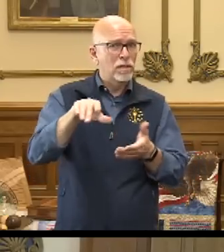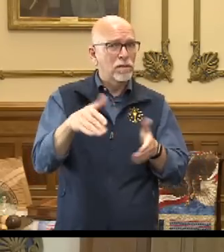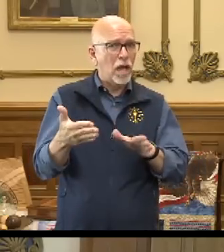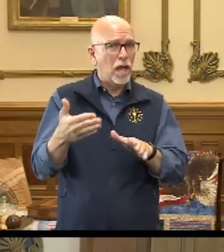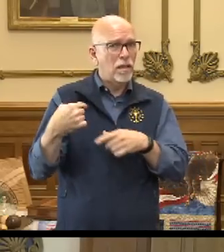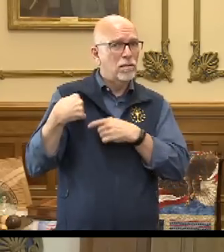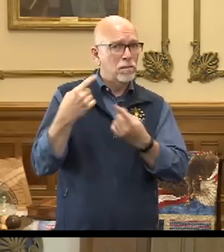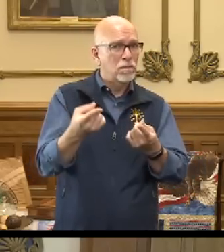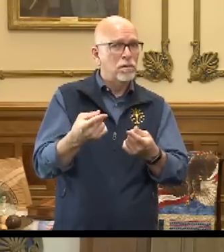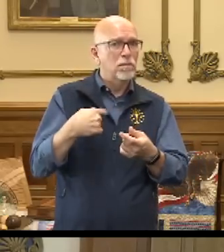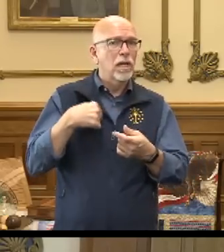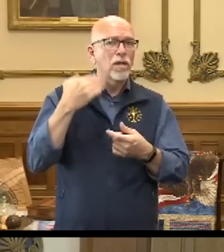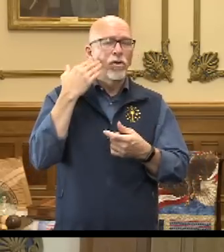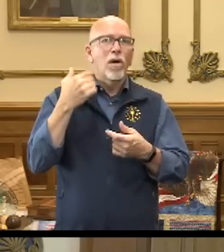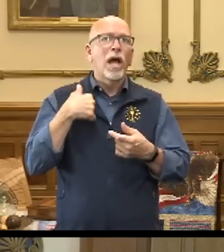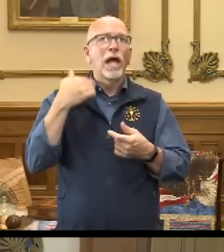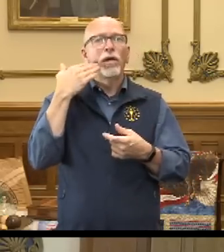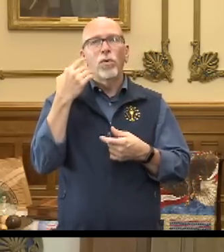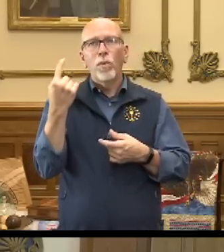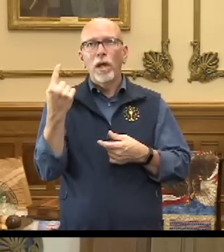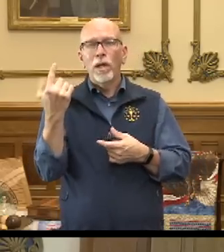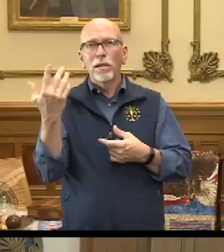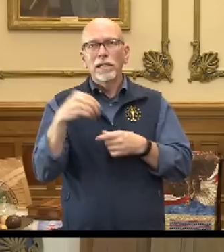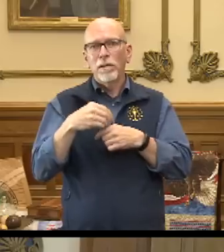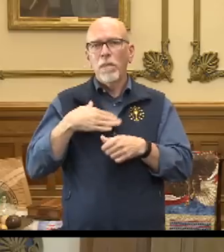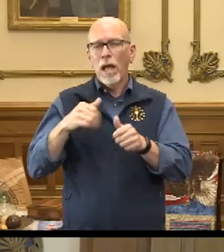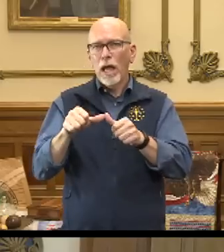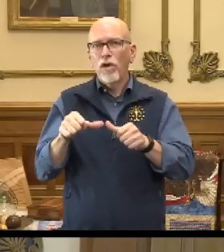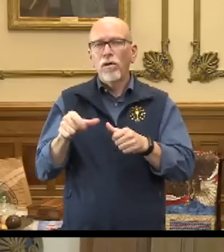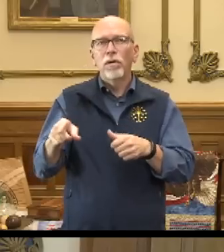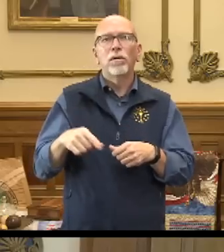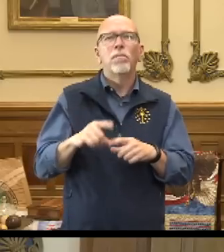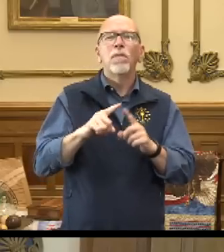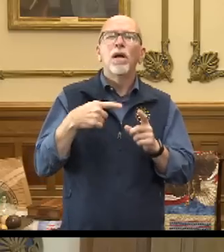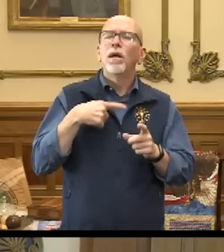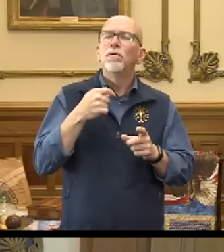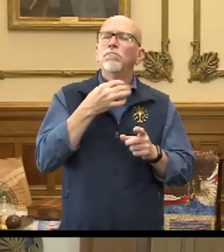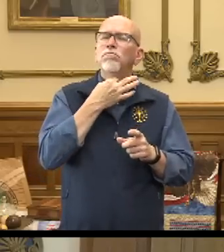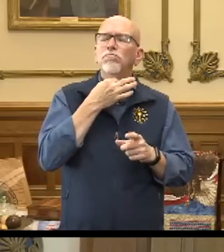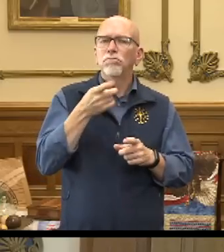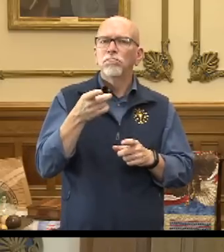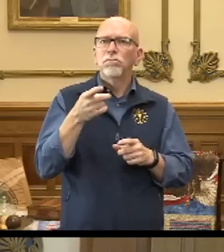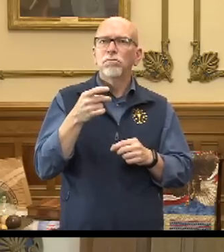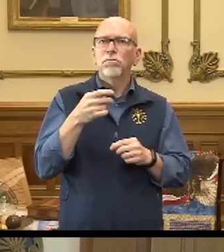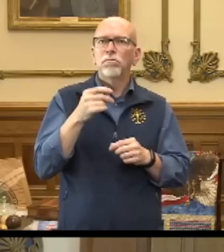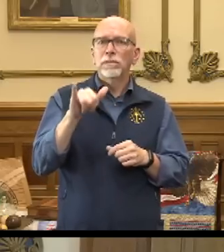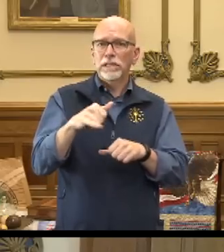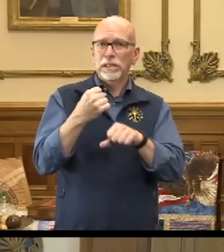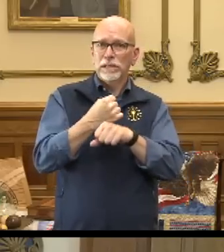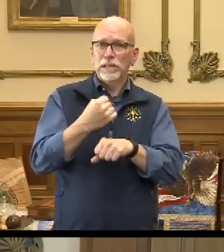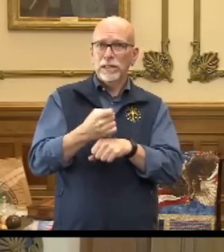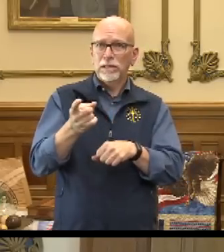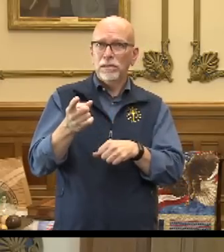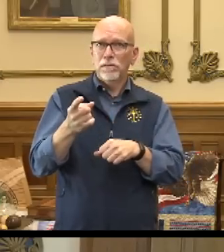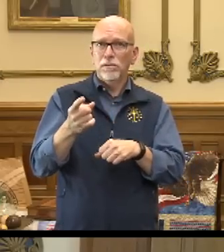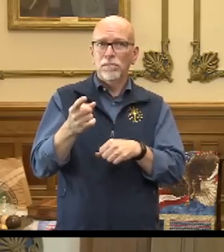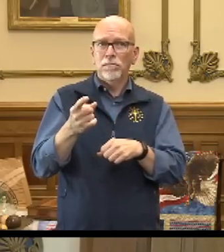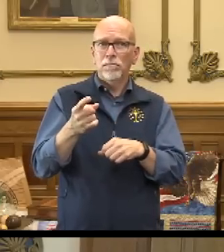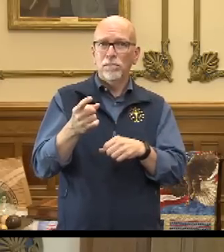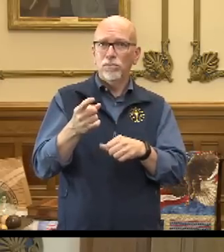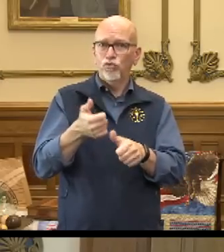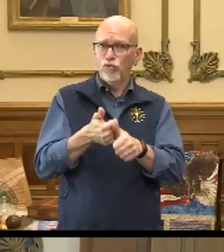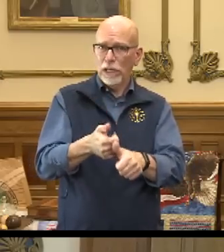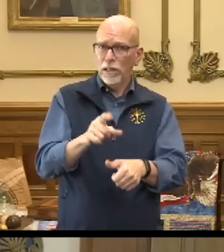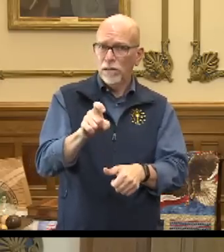this? I know that I know of at least one in my area, and I just wondered if that is a statistic that is being